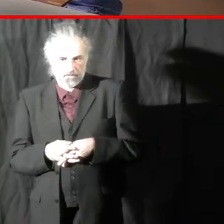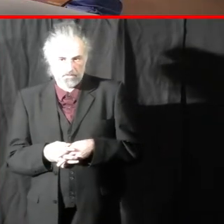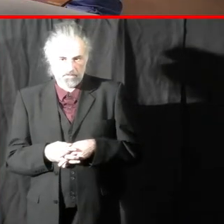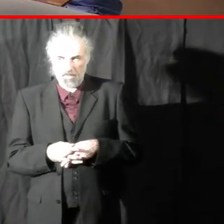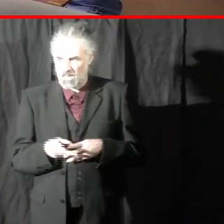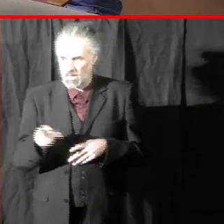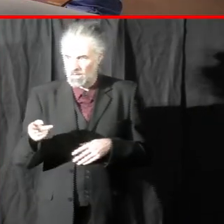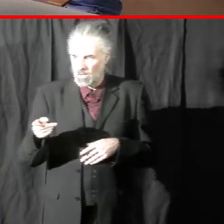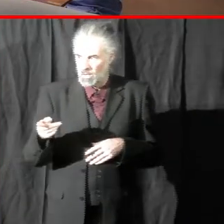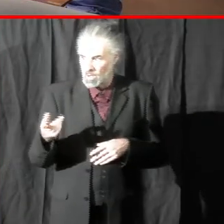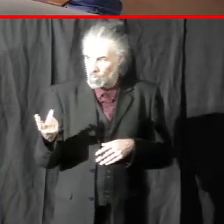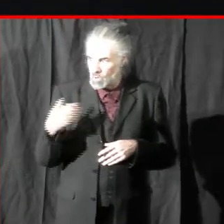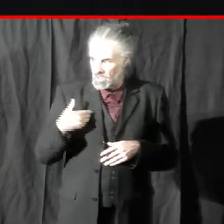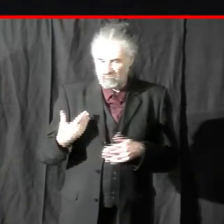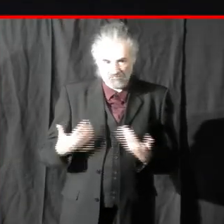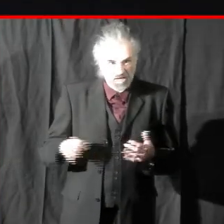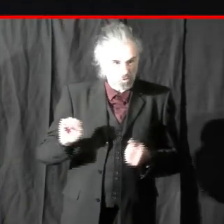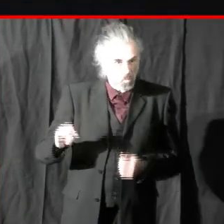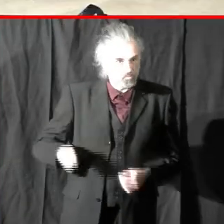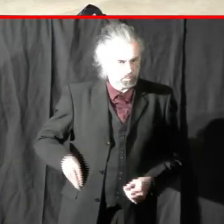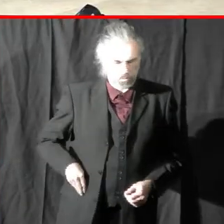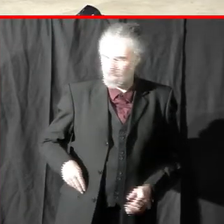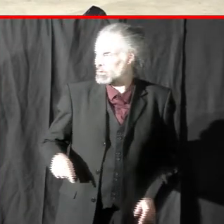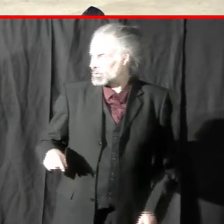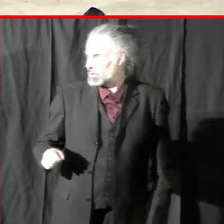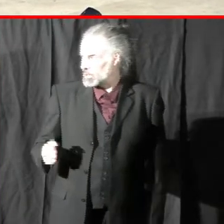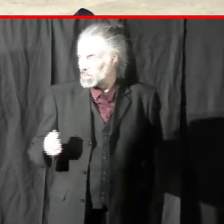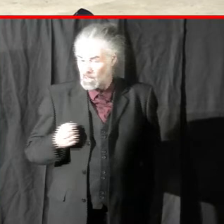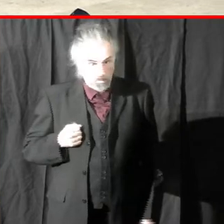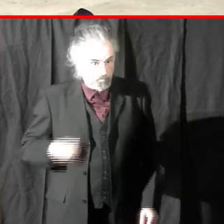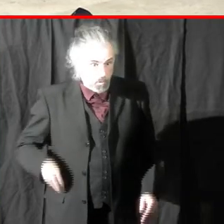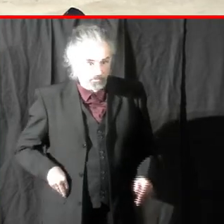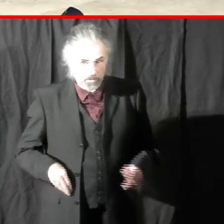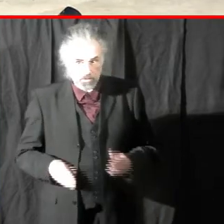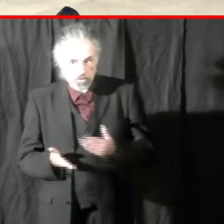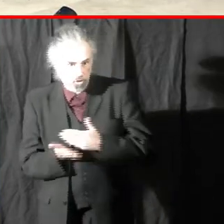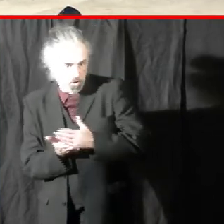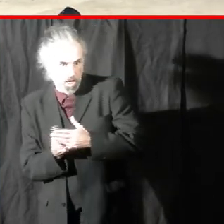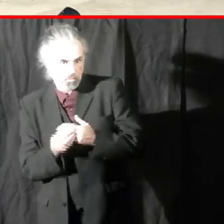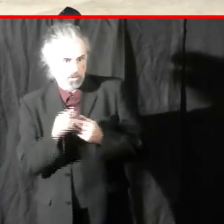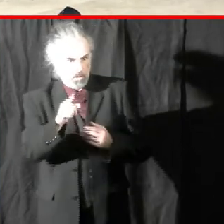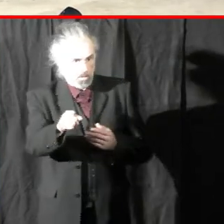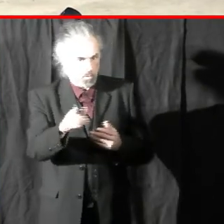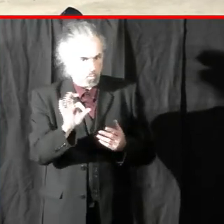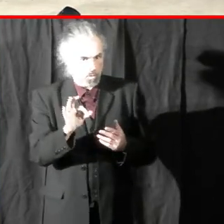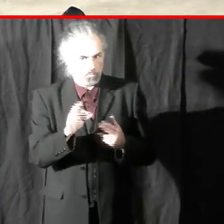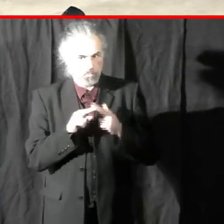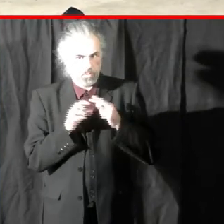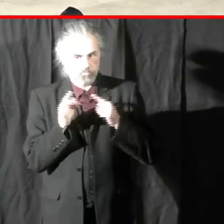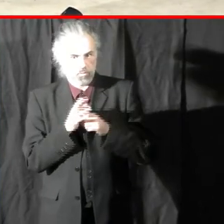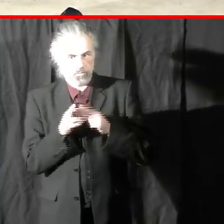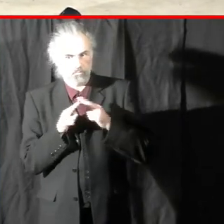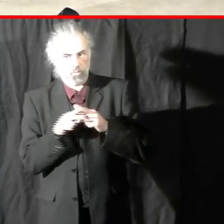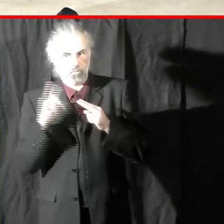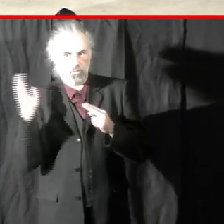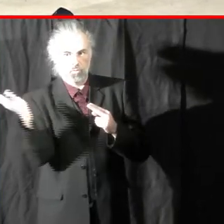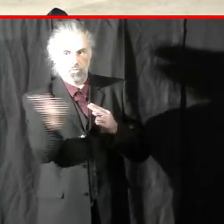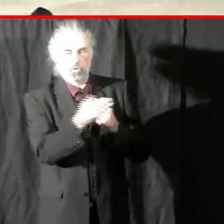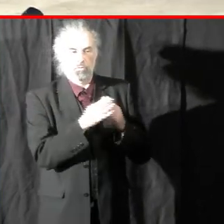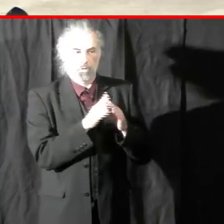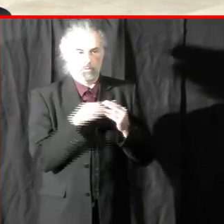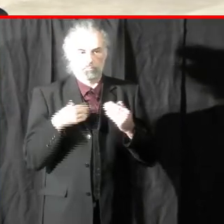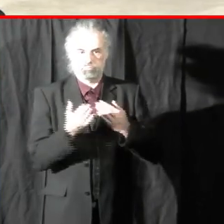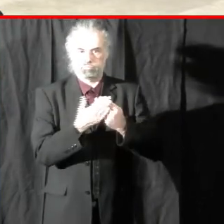It wouldn't be very good for your profits either, would it? Stefan... My profits are your profits. This is what holds our community together. And if we have to shut down the